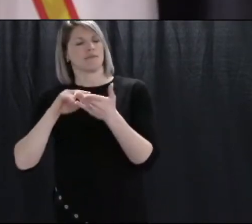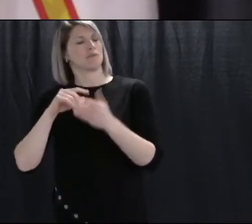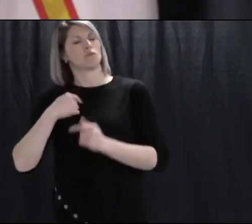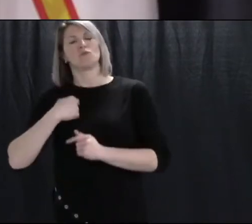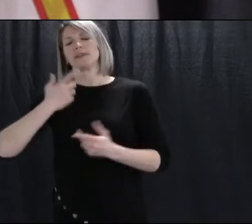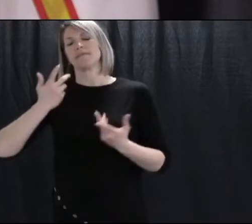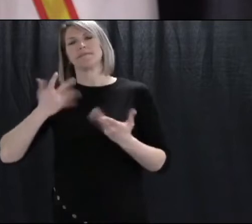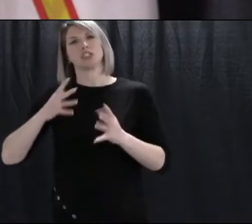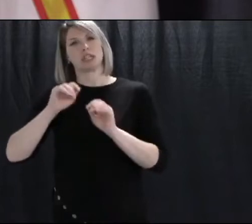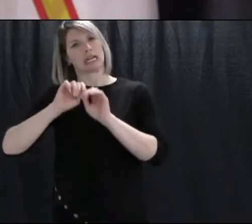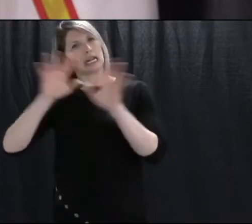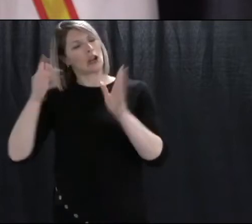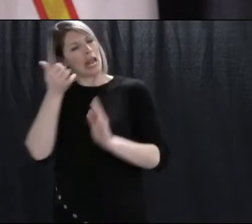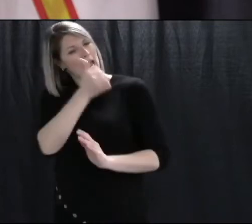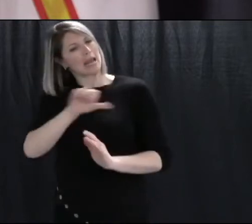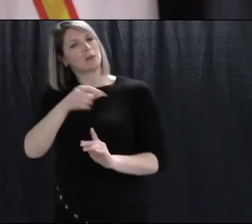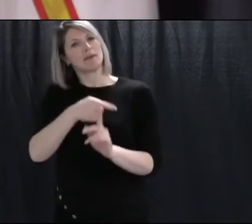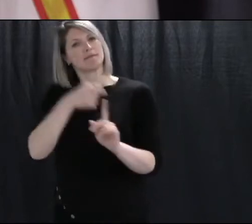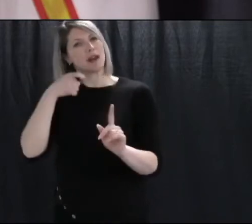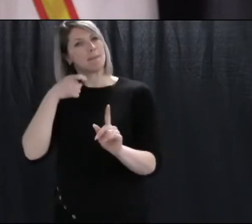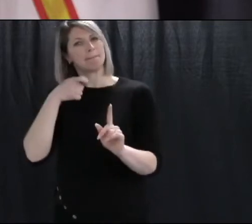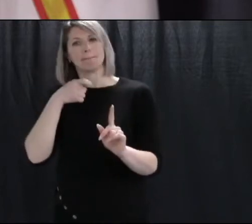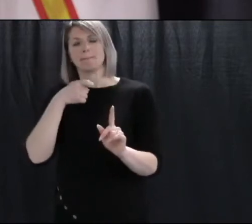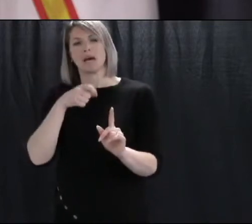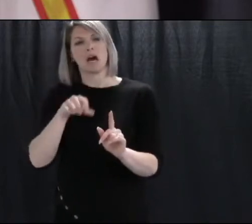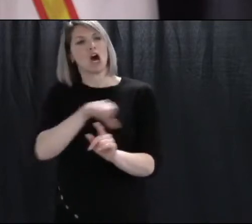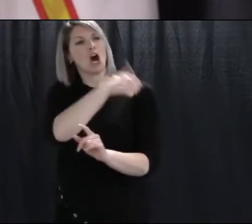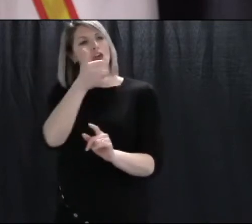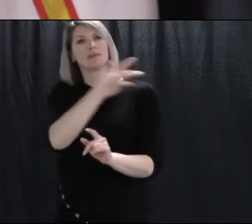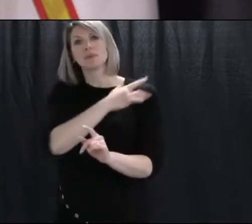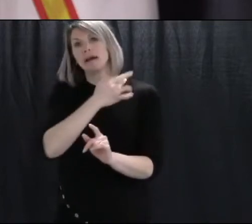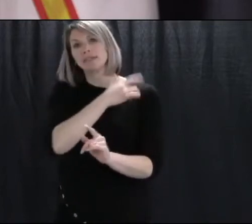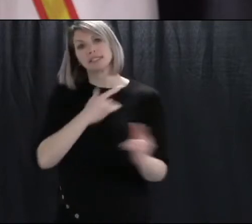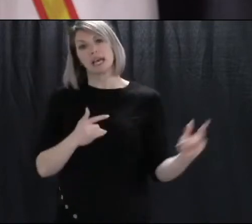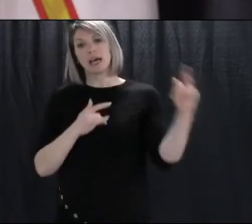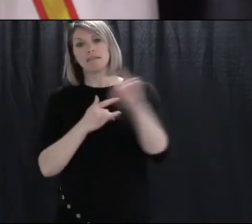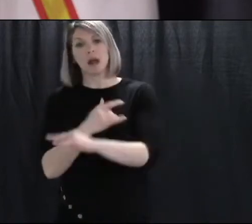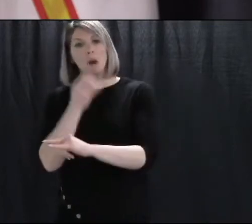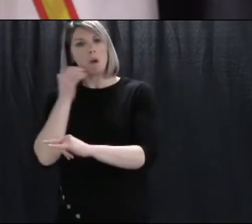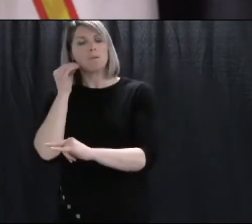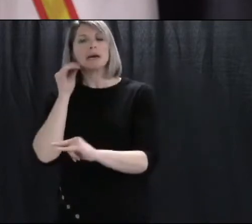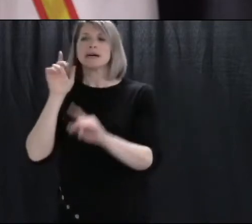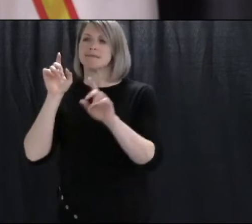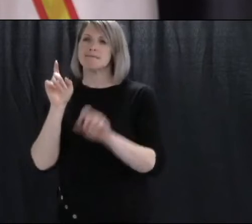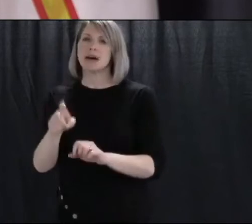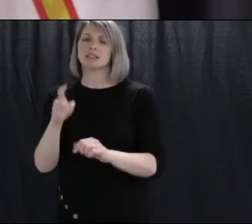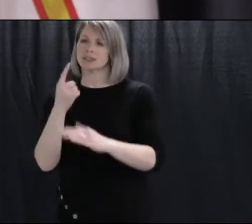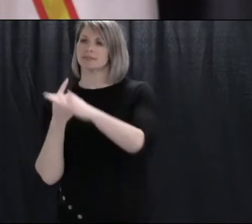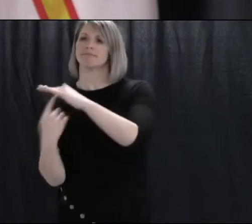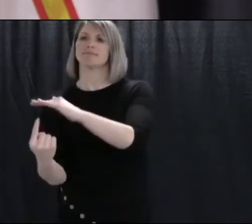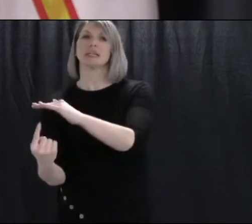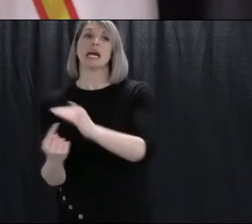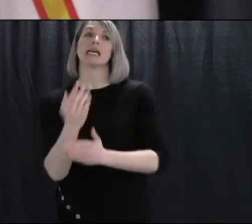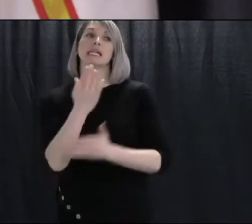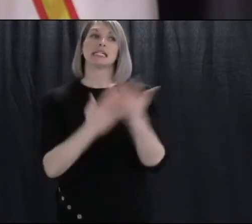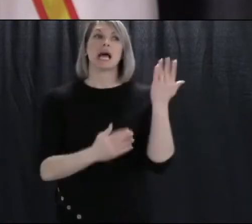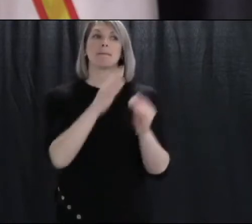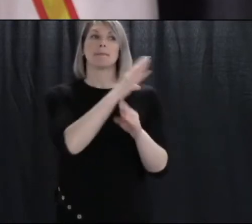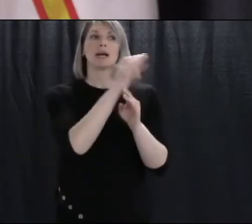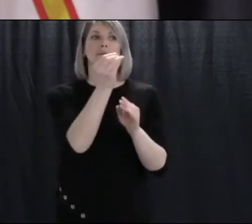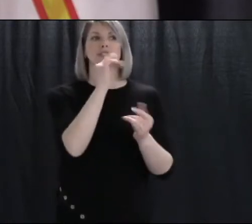requirement is from anyone entering our province from an oil installation in Alberta or elsewhere. If you come to Newfoundland and